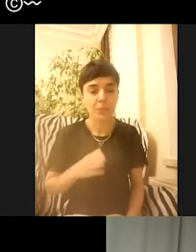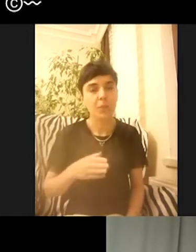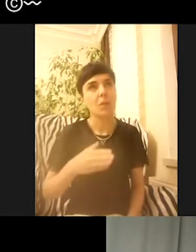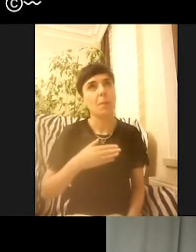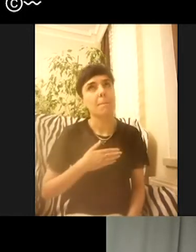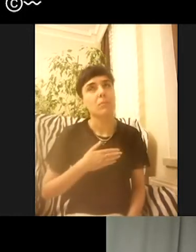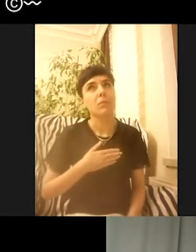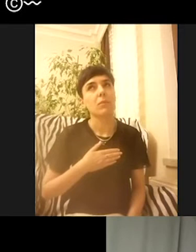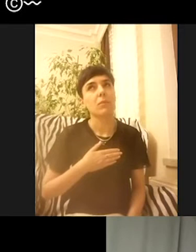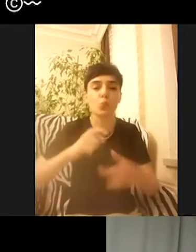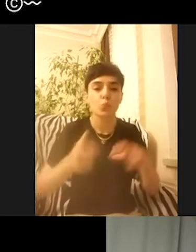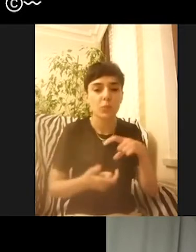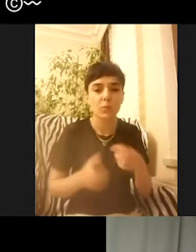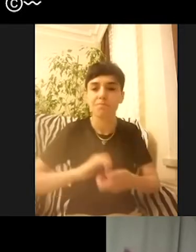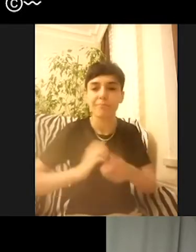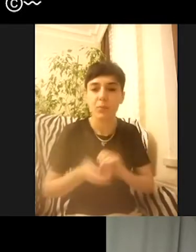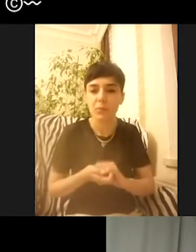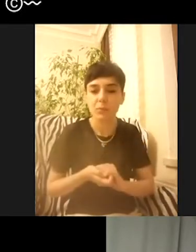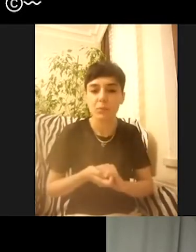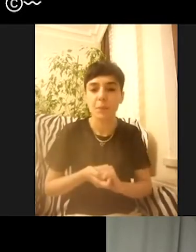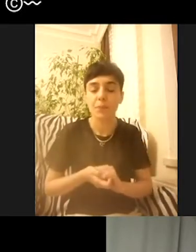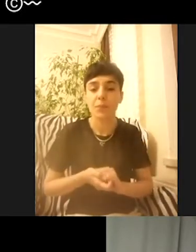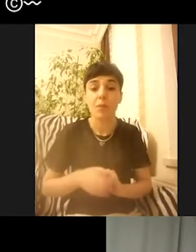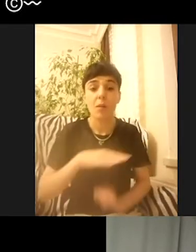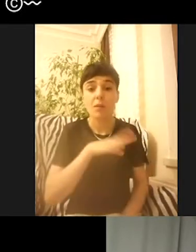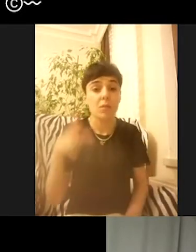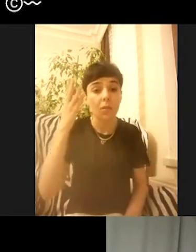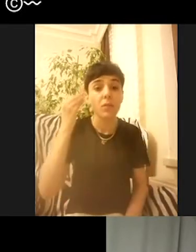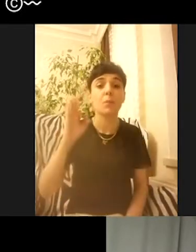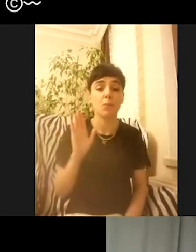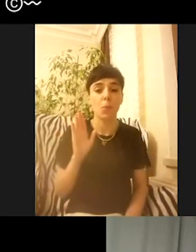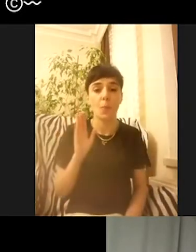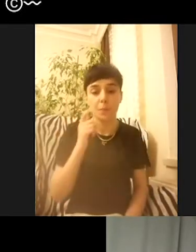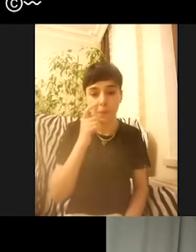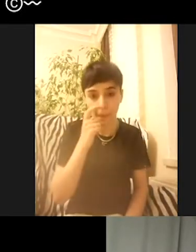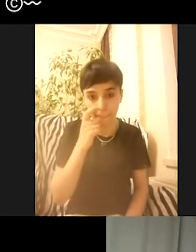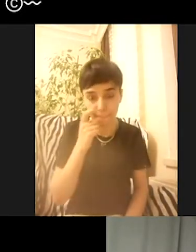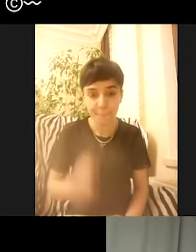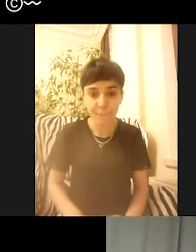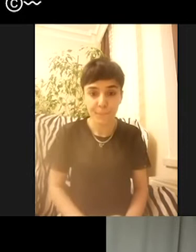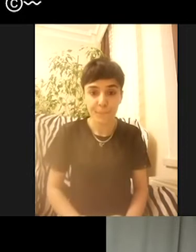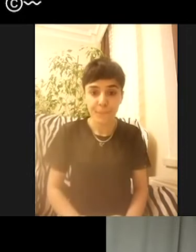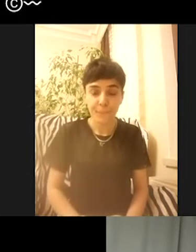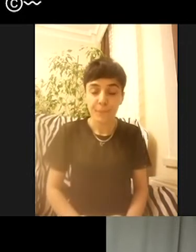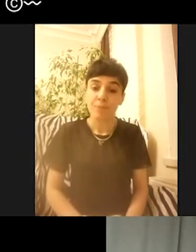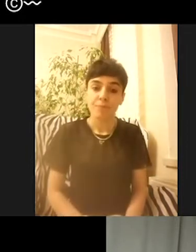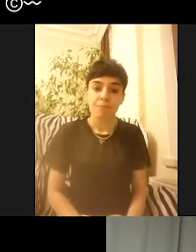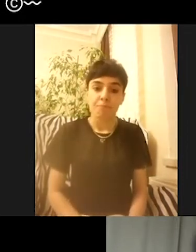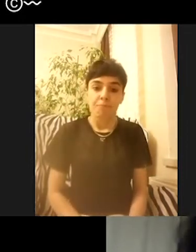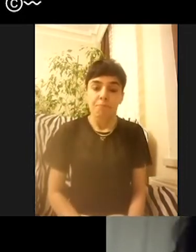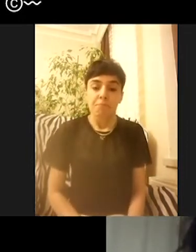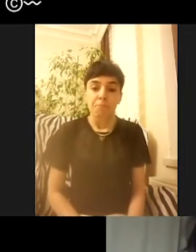solidarity beyond and below, and I don't know, more value,